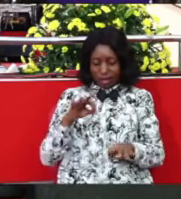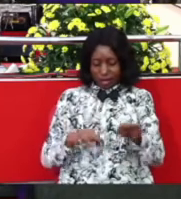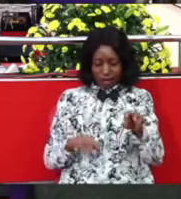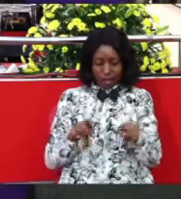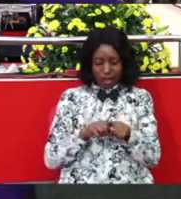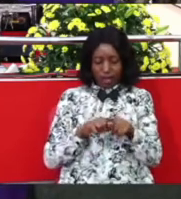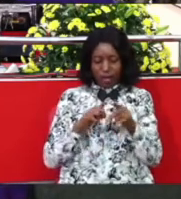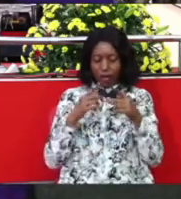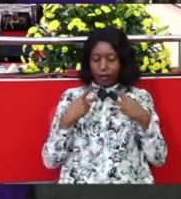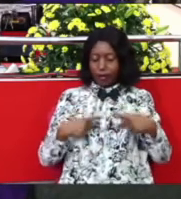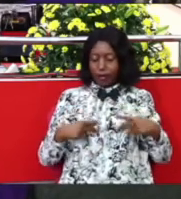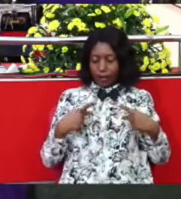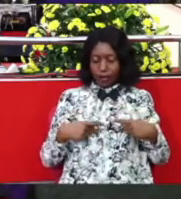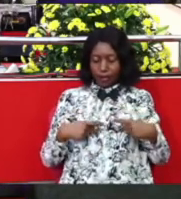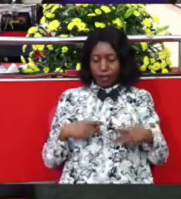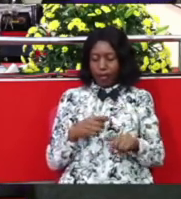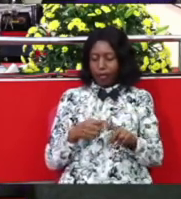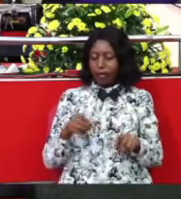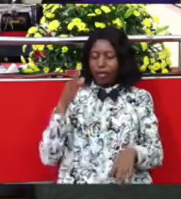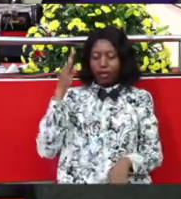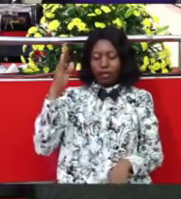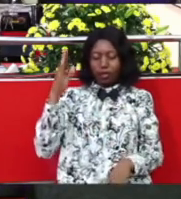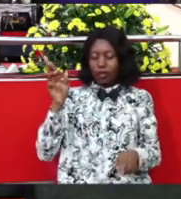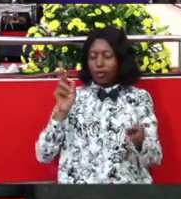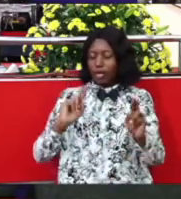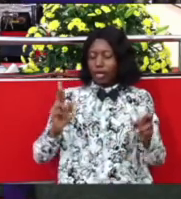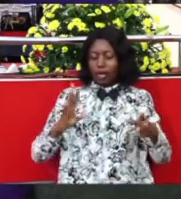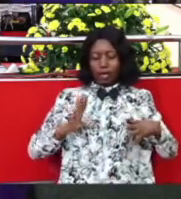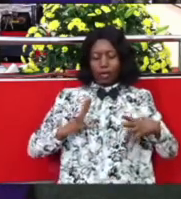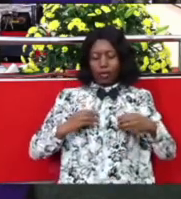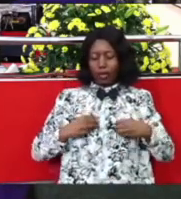You are willing to accept us the way we are. Tayari kutukubalia vile tulivyo.